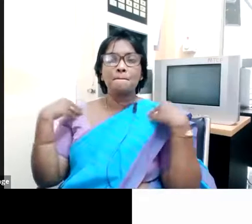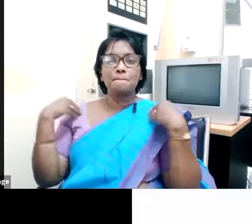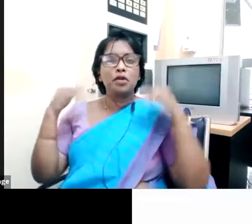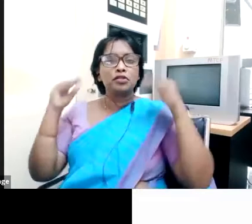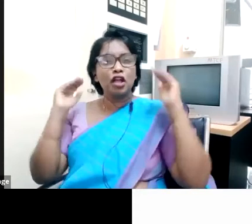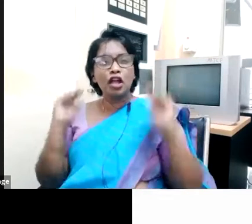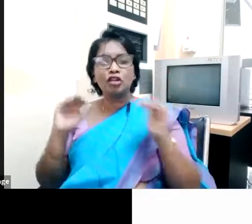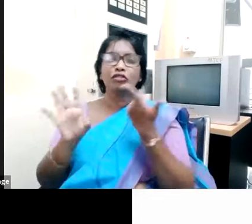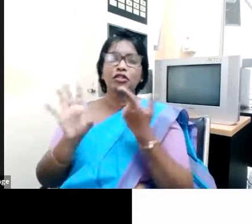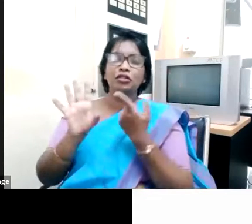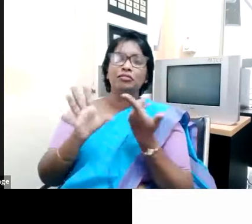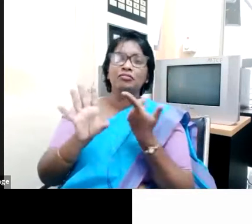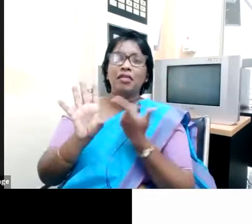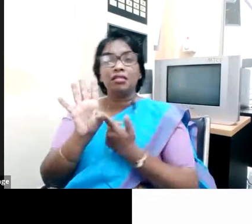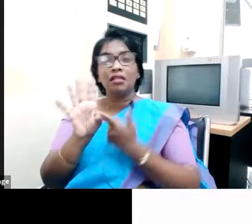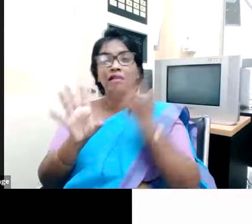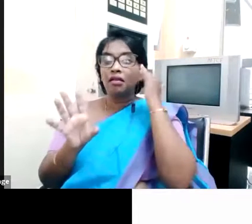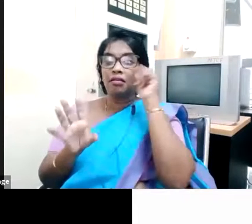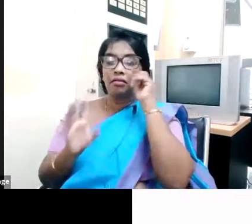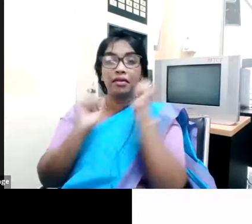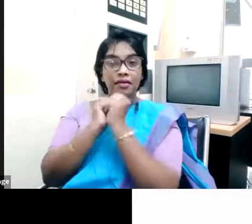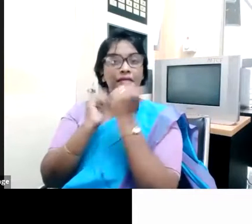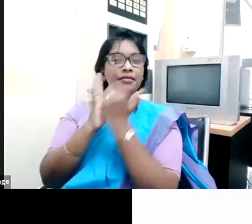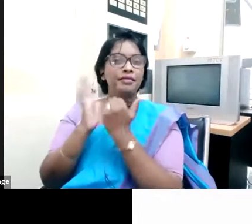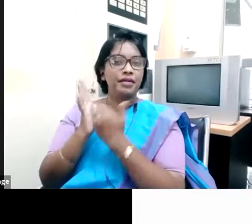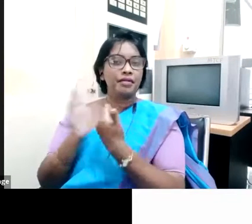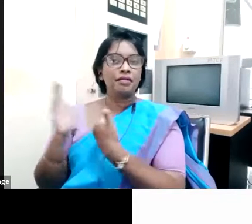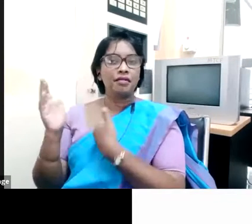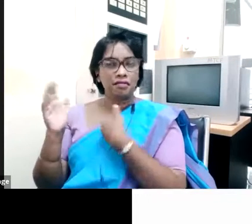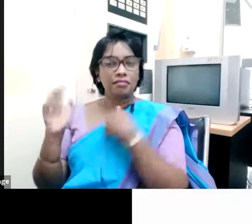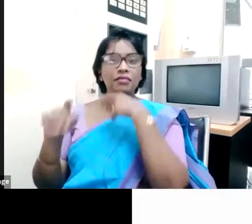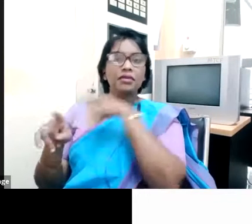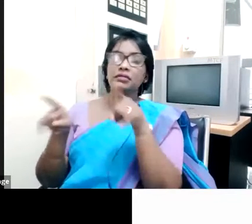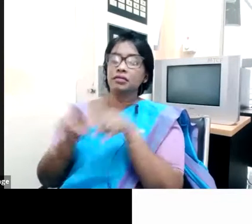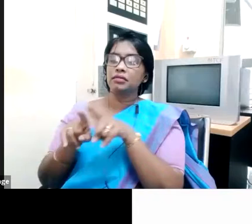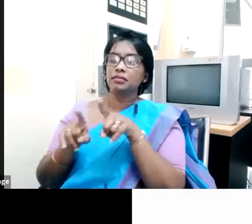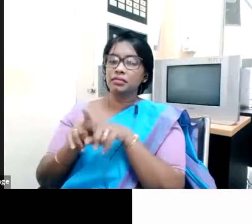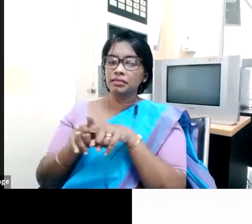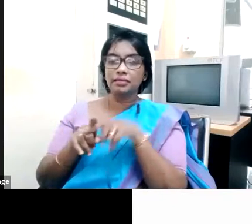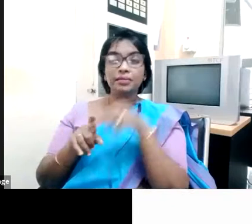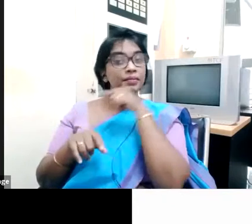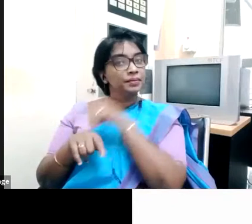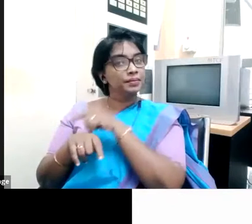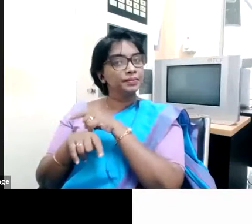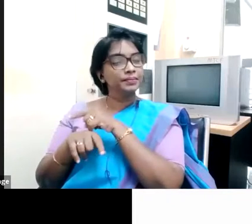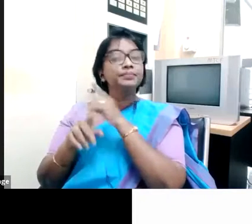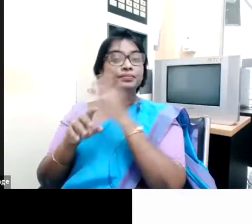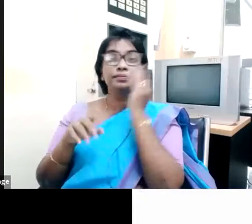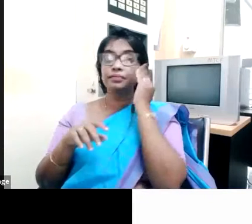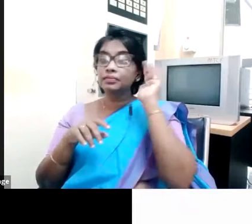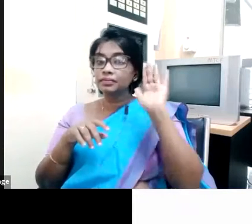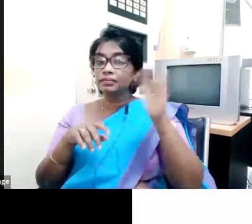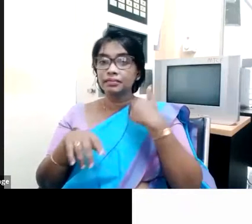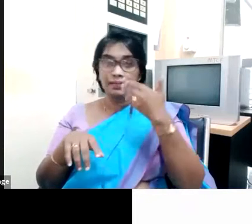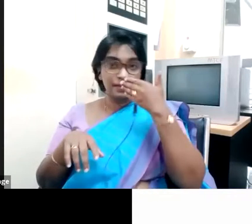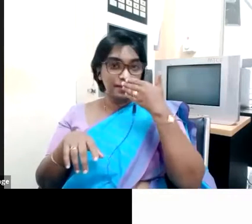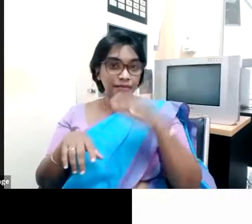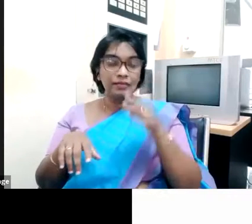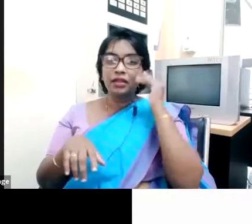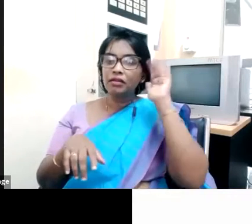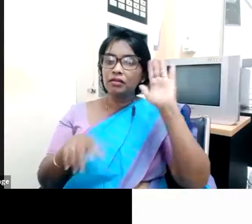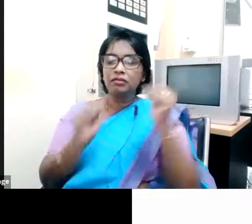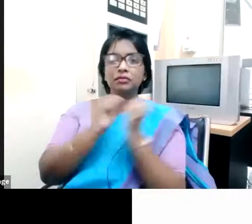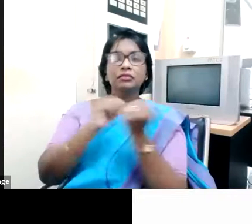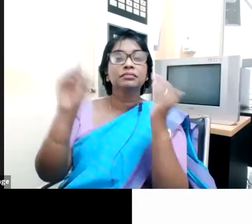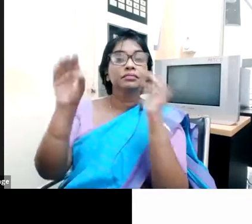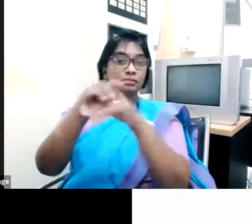we recruit female talent to train them